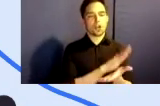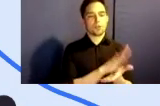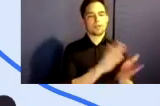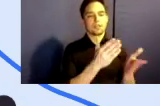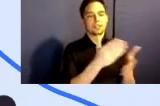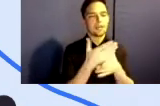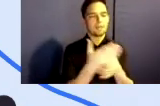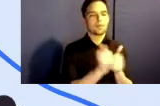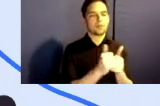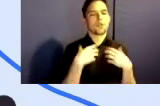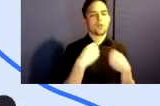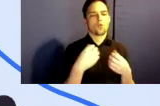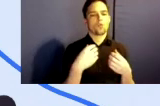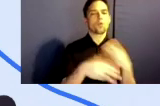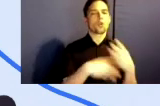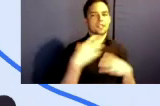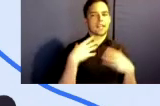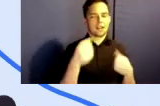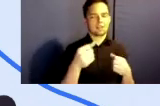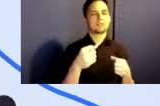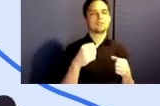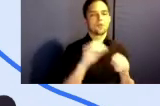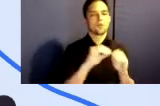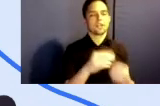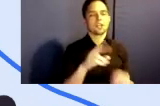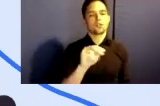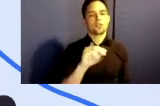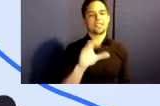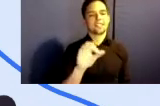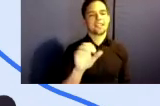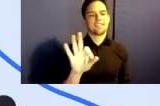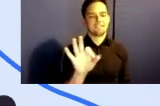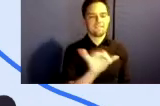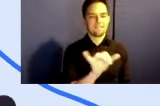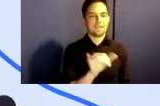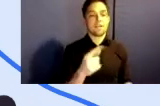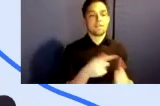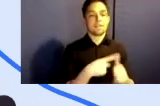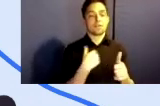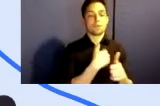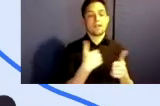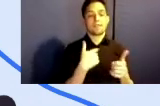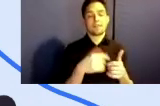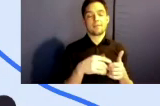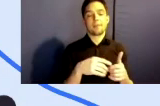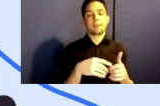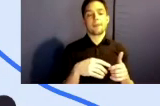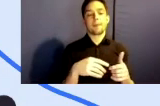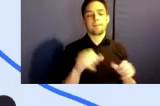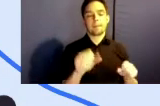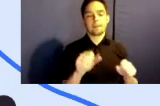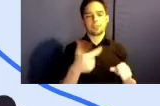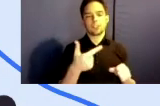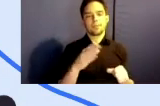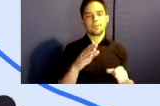Health Organization and UNICEF. The link is in the chat box. Firstly, we have a matrix on possible GBV risks